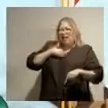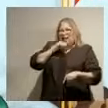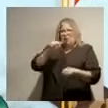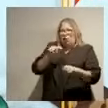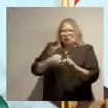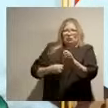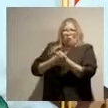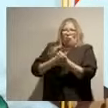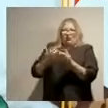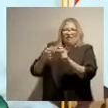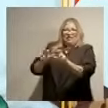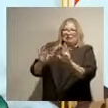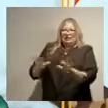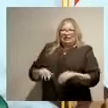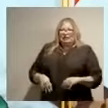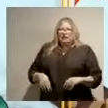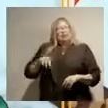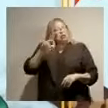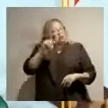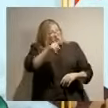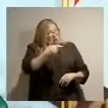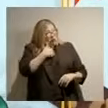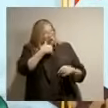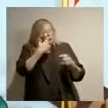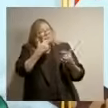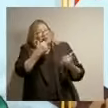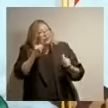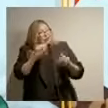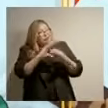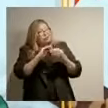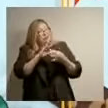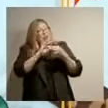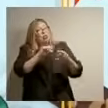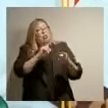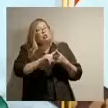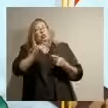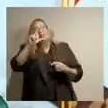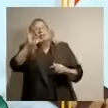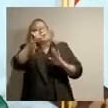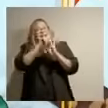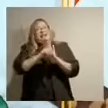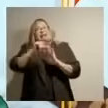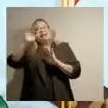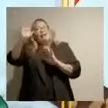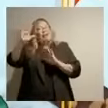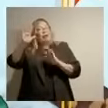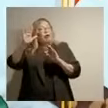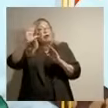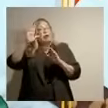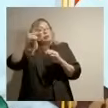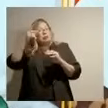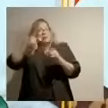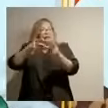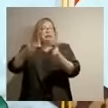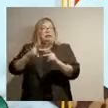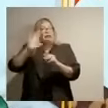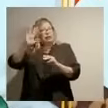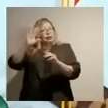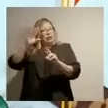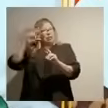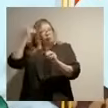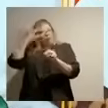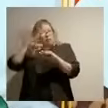the agreement that the leadership at Sac State has made with the protesters And on that, Sophia, interestingly,